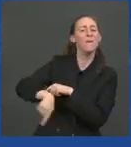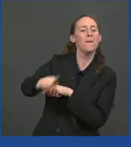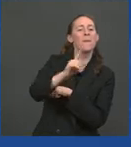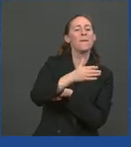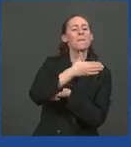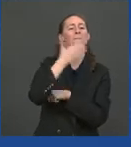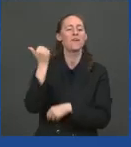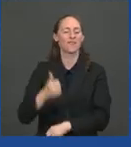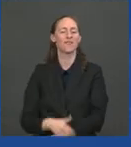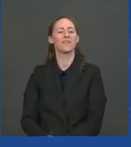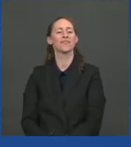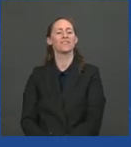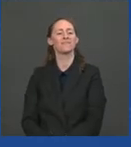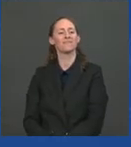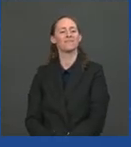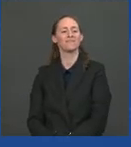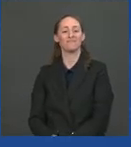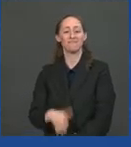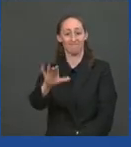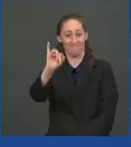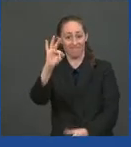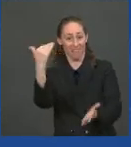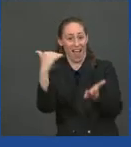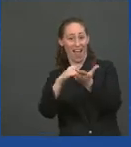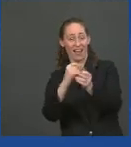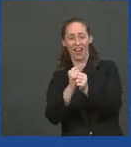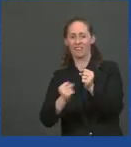back here next year, except that if the